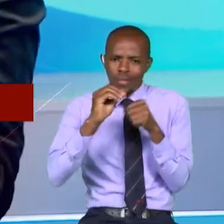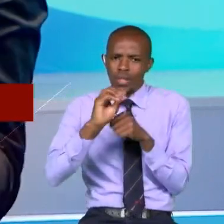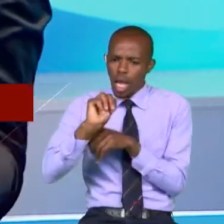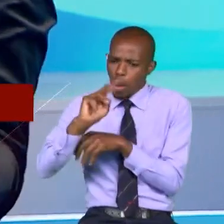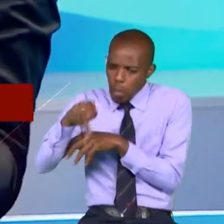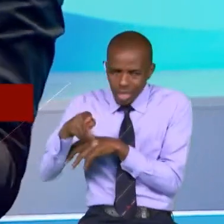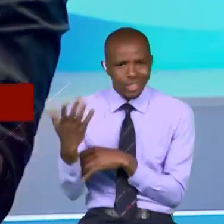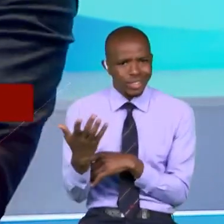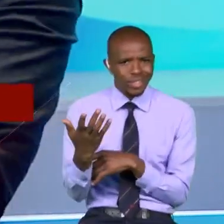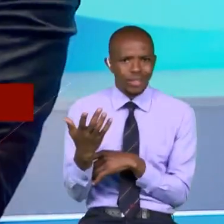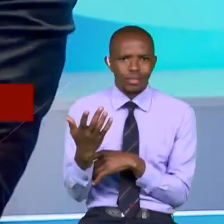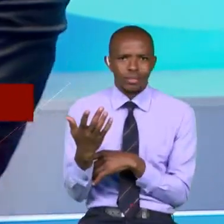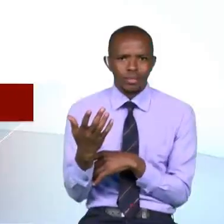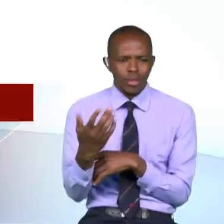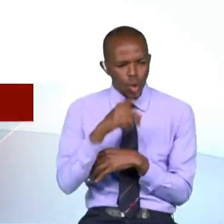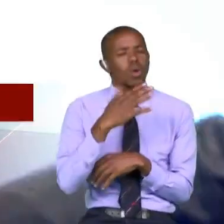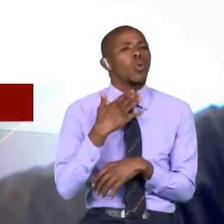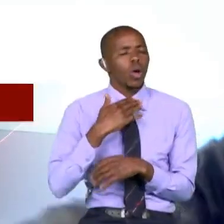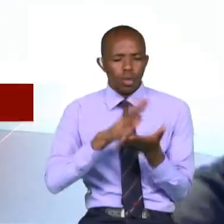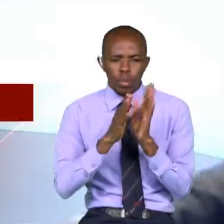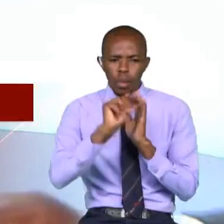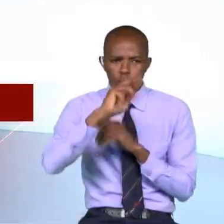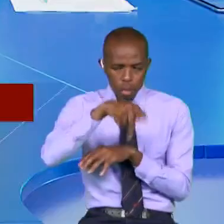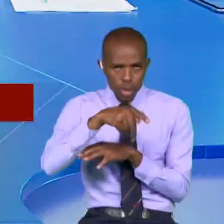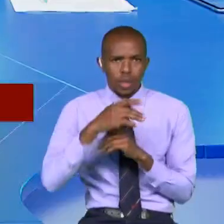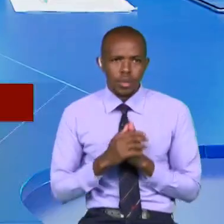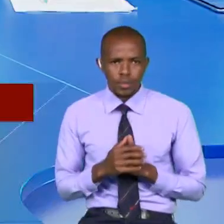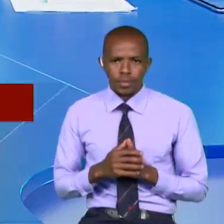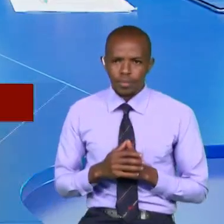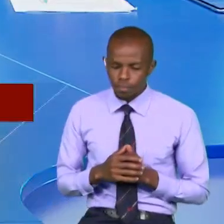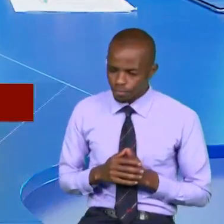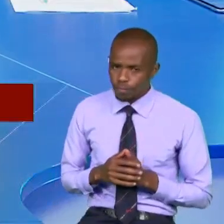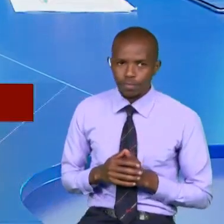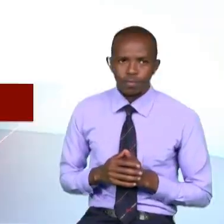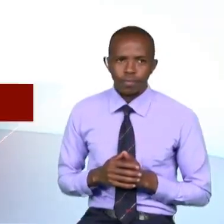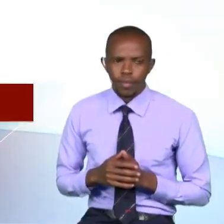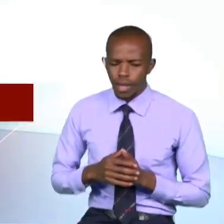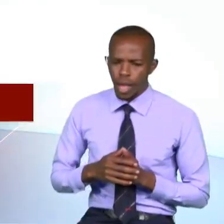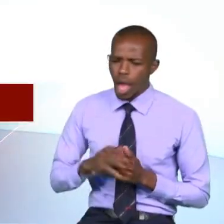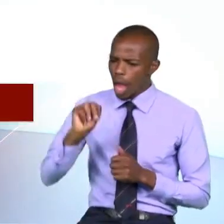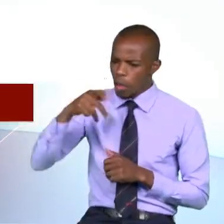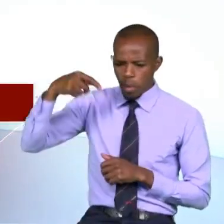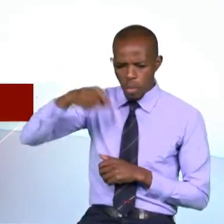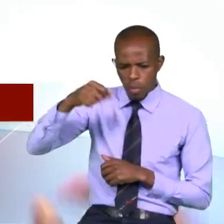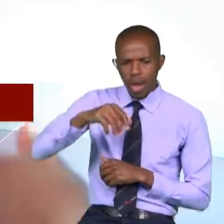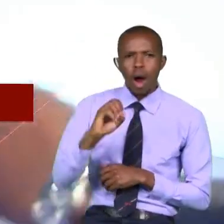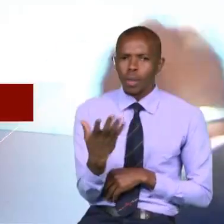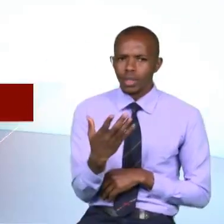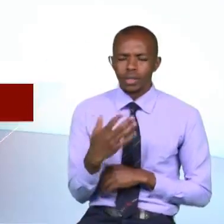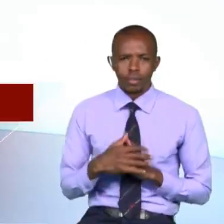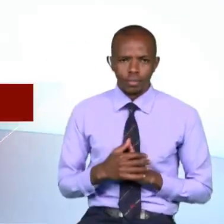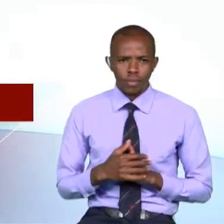Do we? You want to be an MP. Could you be advocating for such a thing? How much is an MP paid? How much is an MP